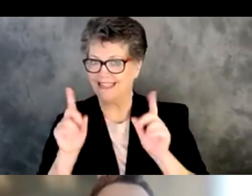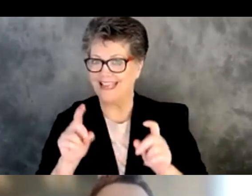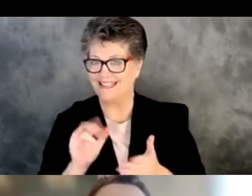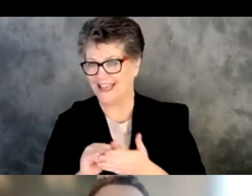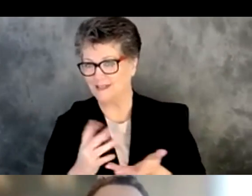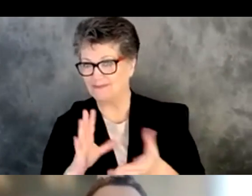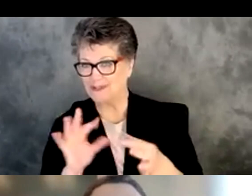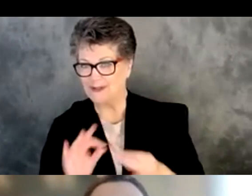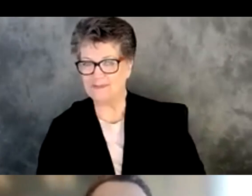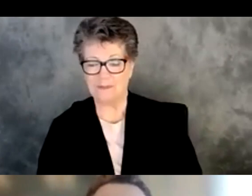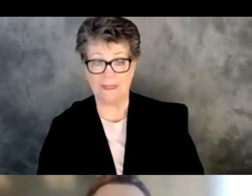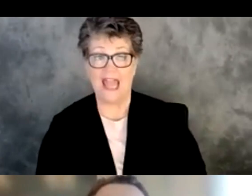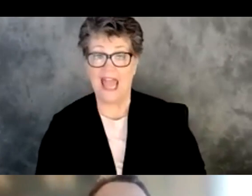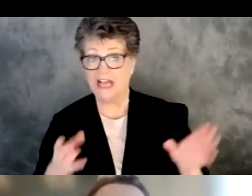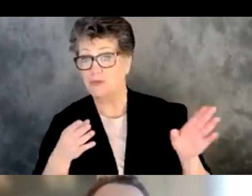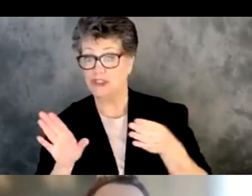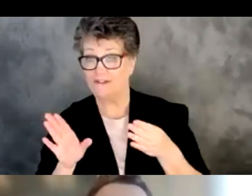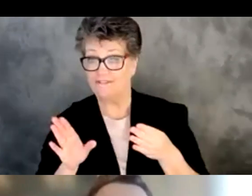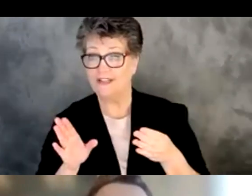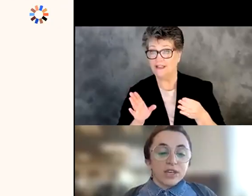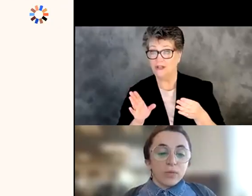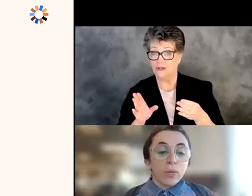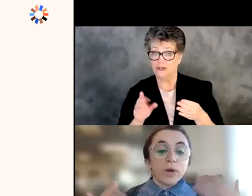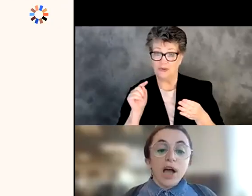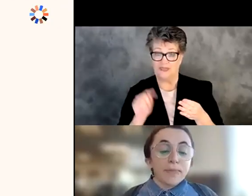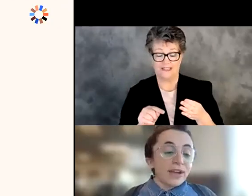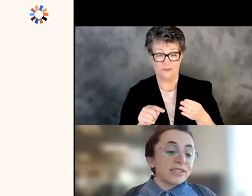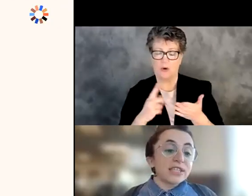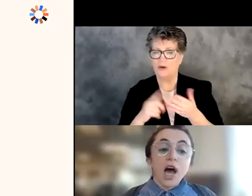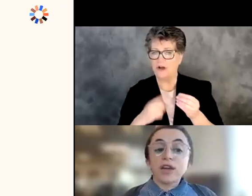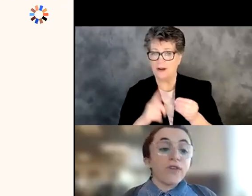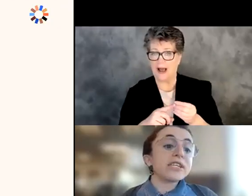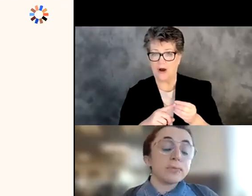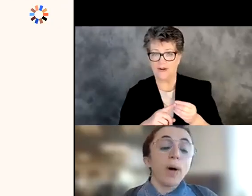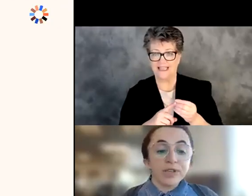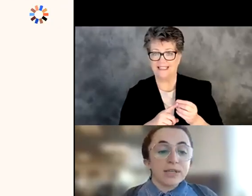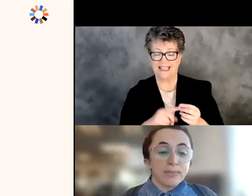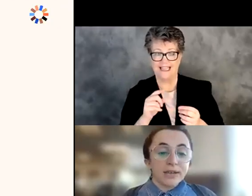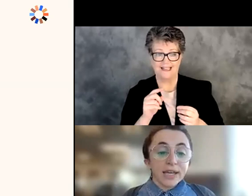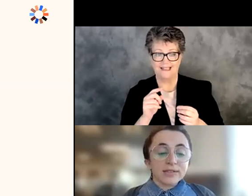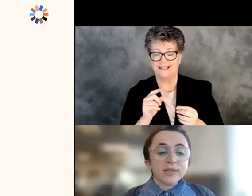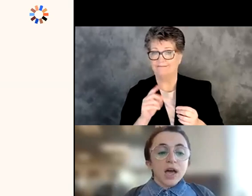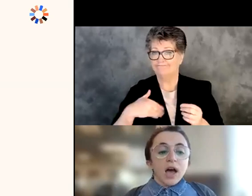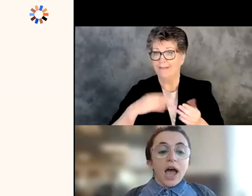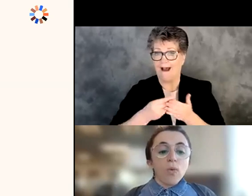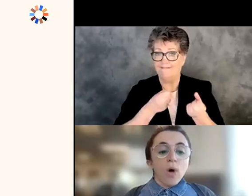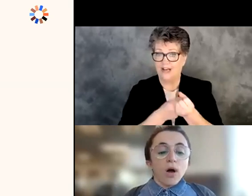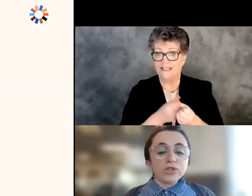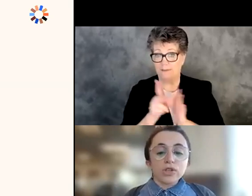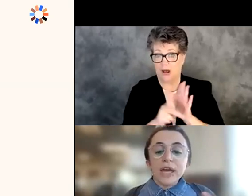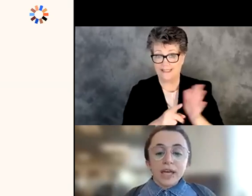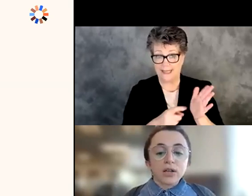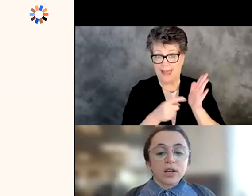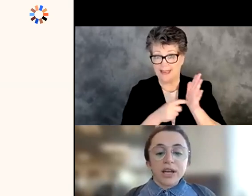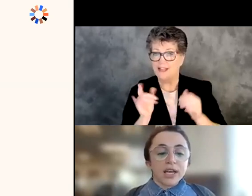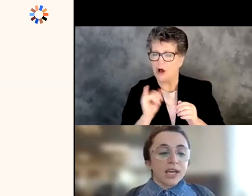And so as we shift into what we talk about as these unfunded policy mandates, I want to